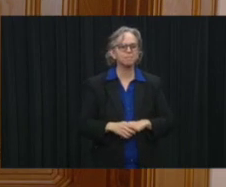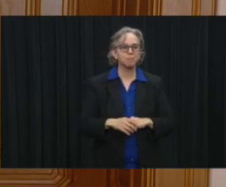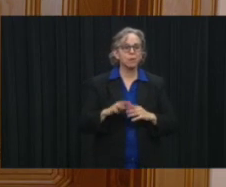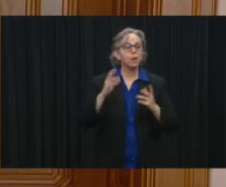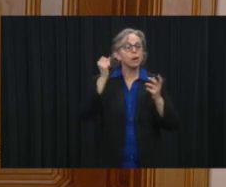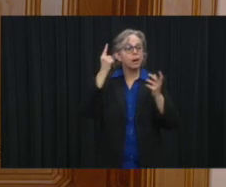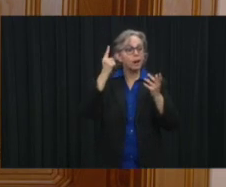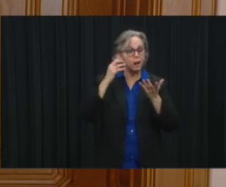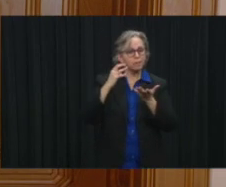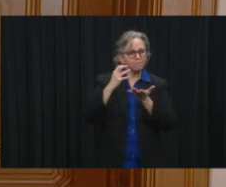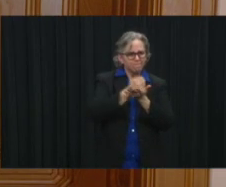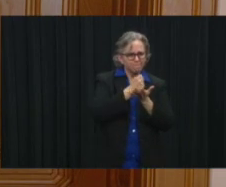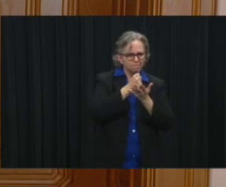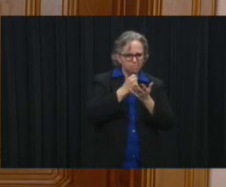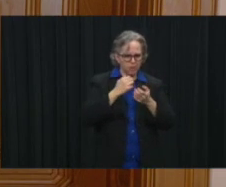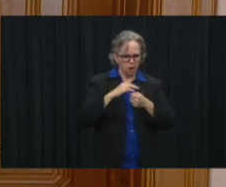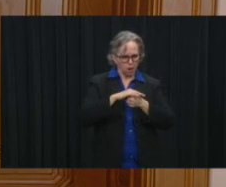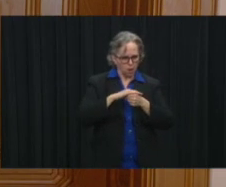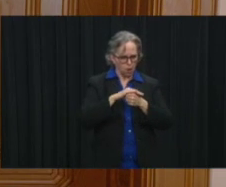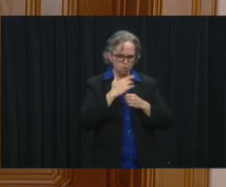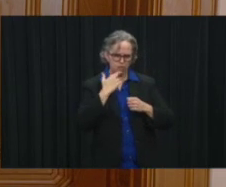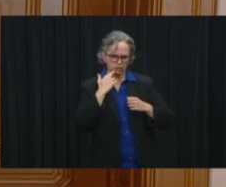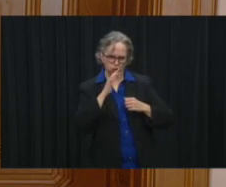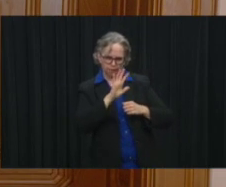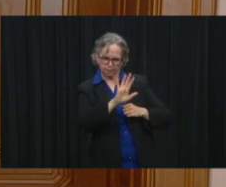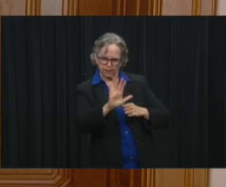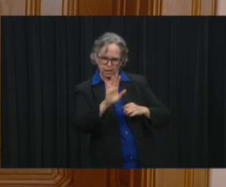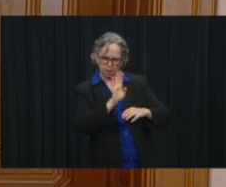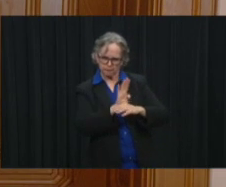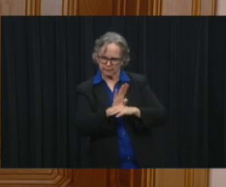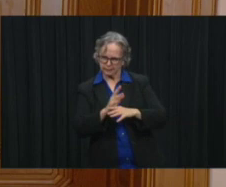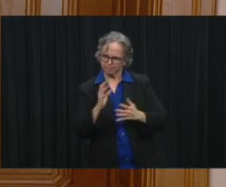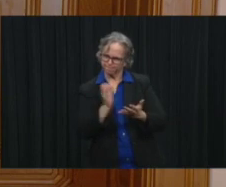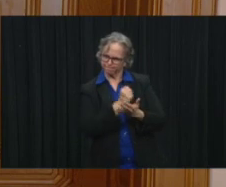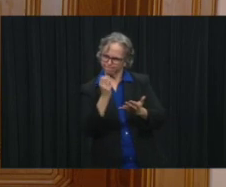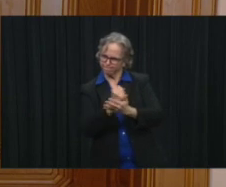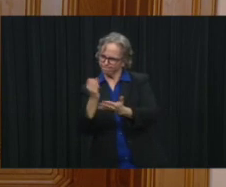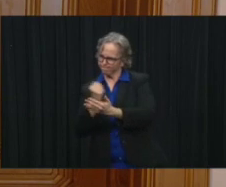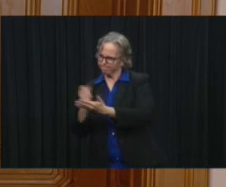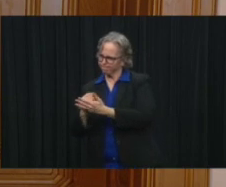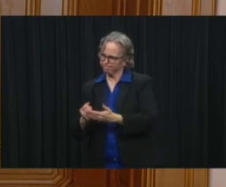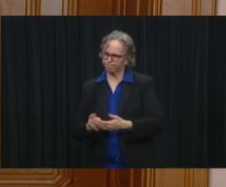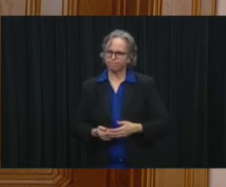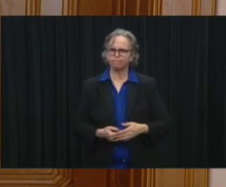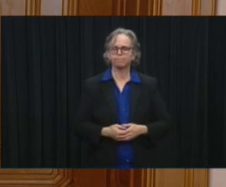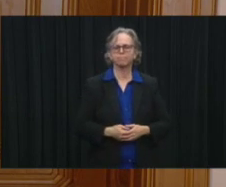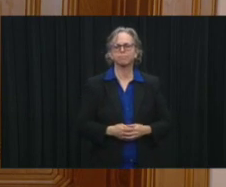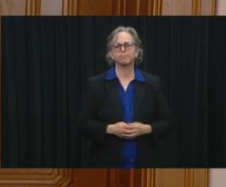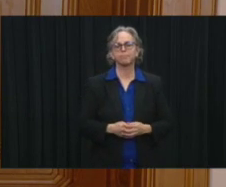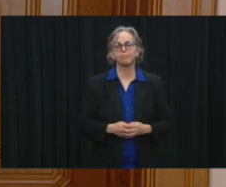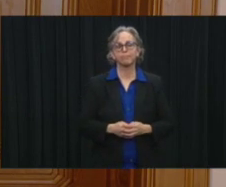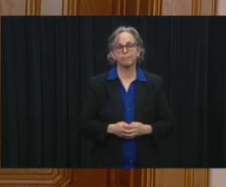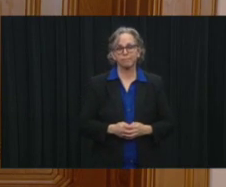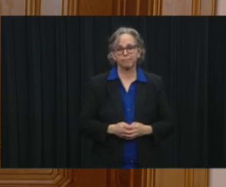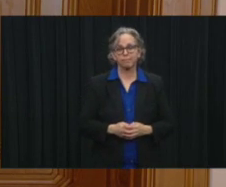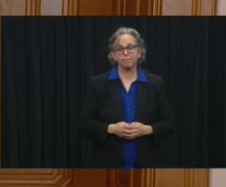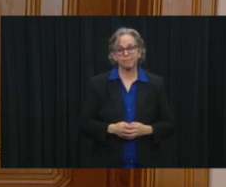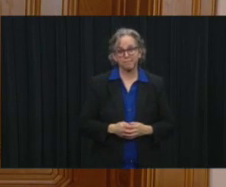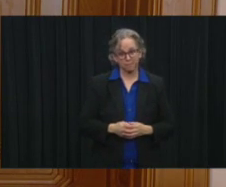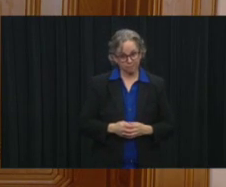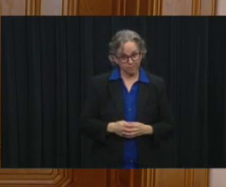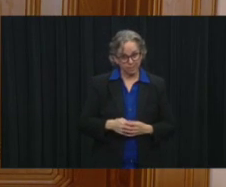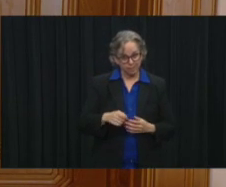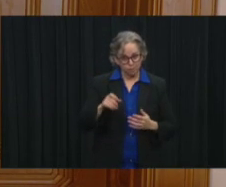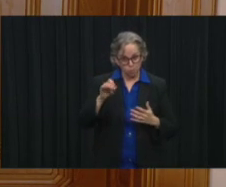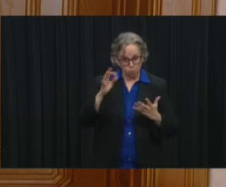featured online. To find a local shop or restaurant to support or to have your business featured, go to